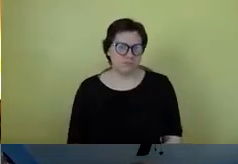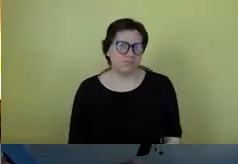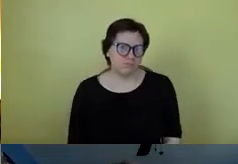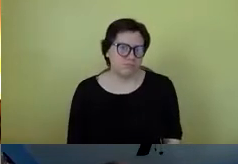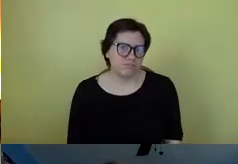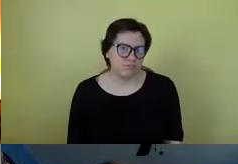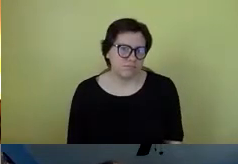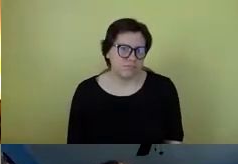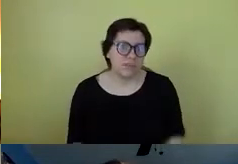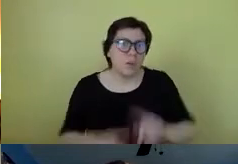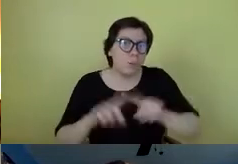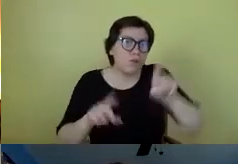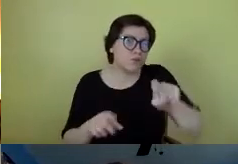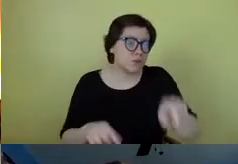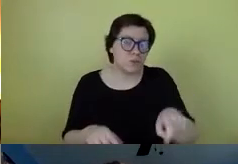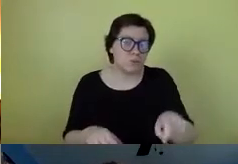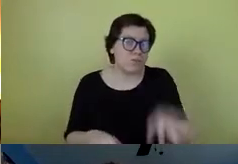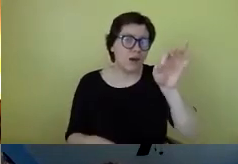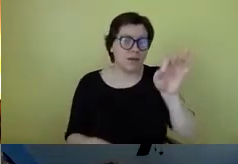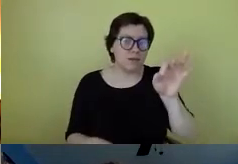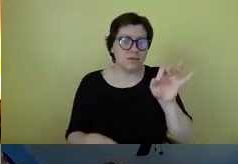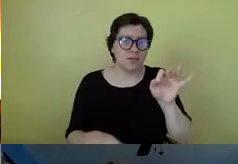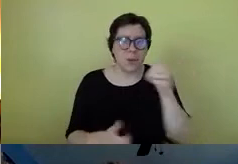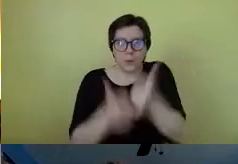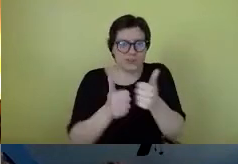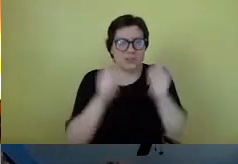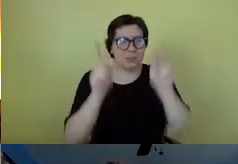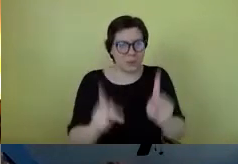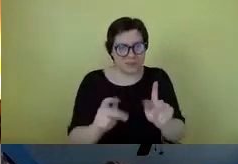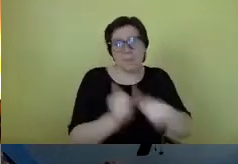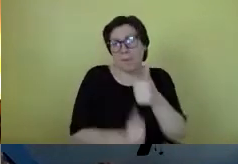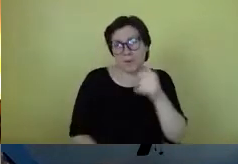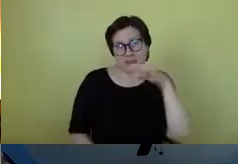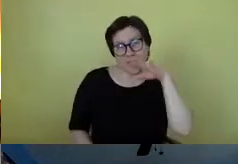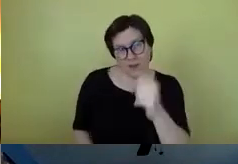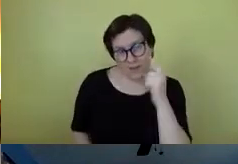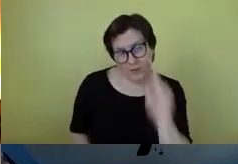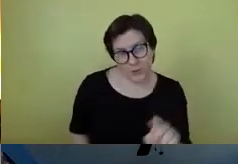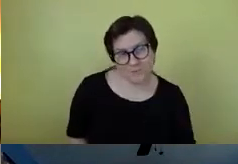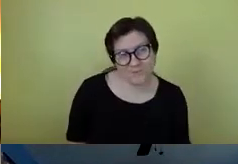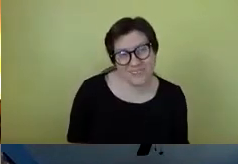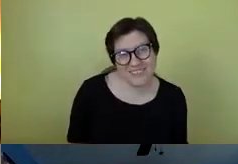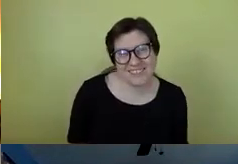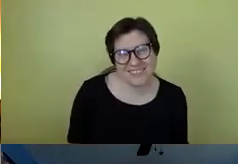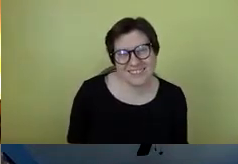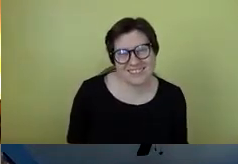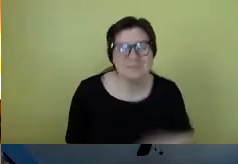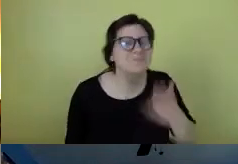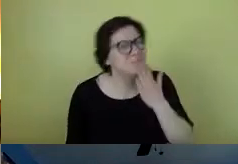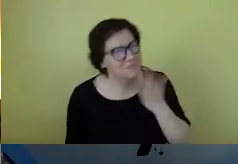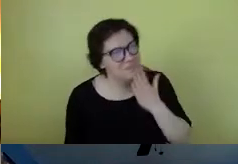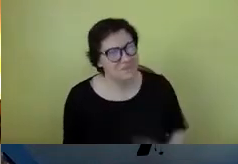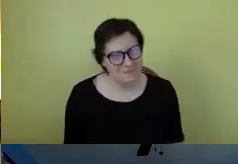You just have to find the someone that is most attractive. Thank you.